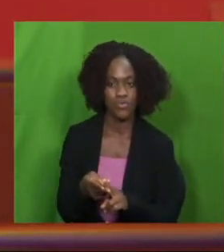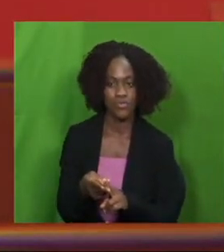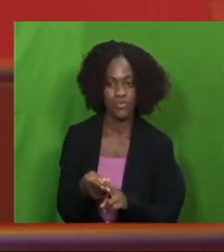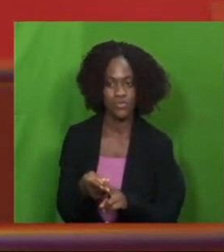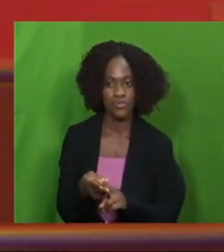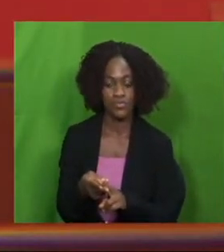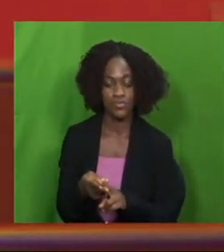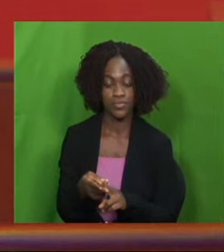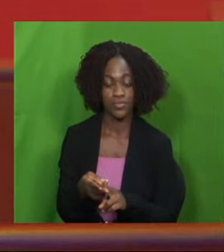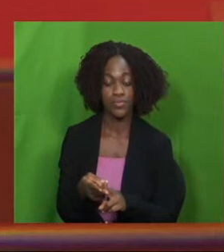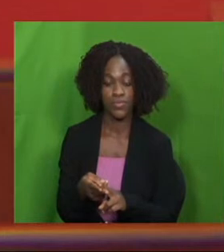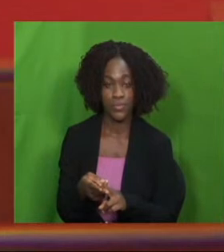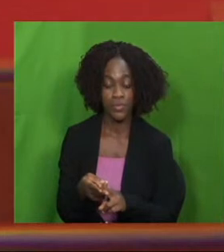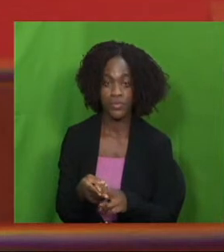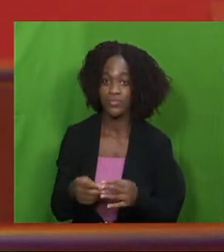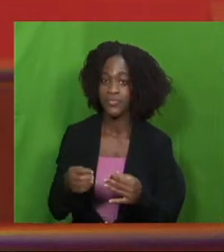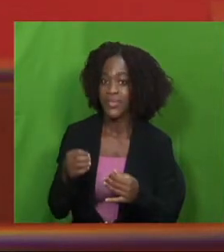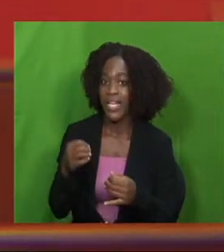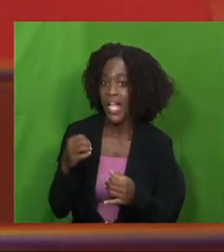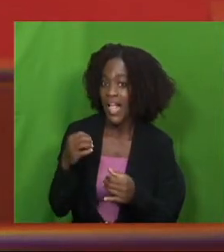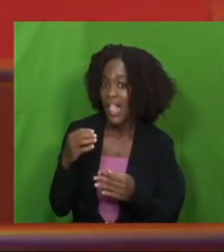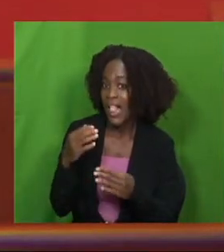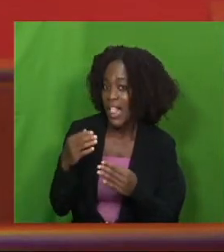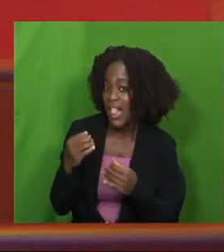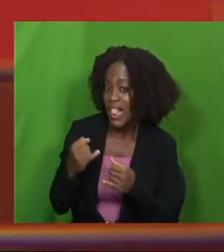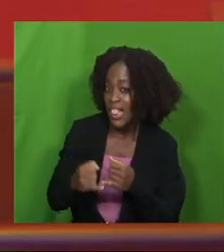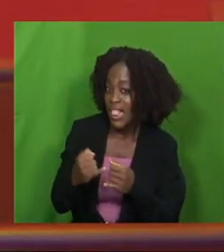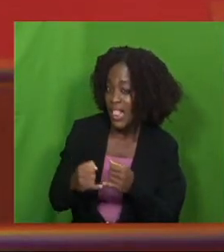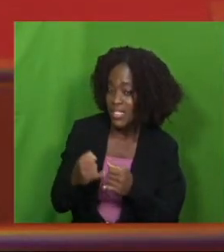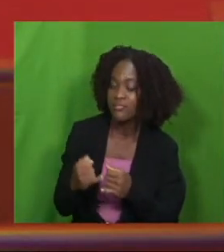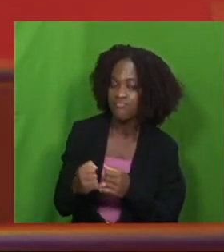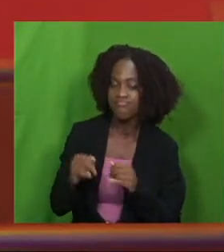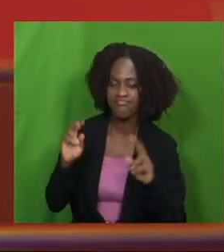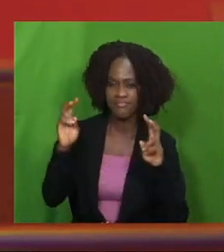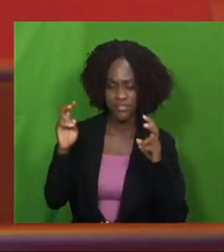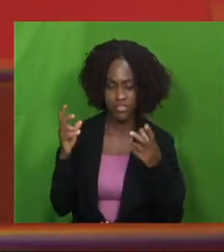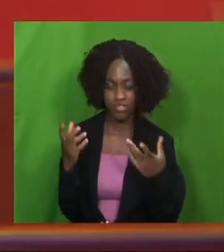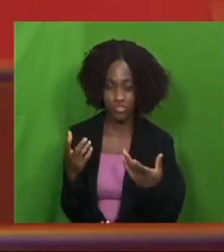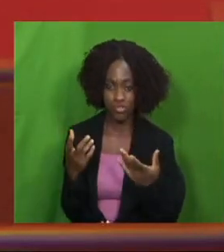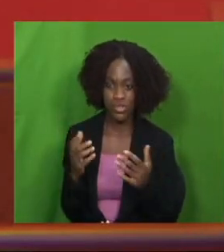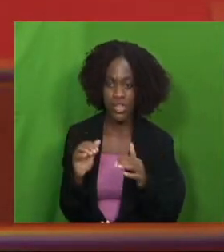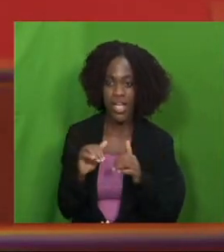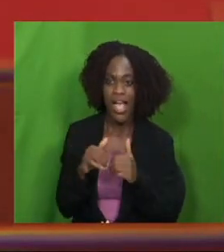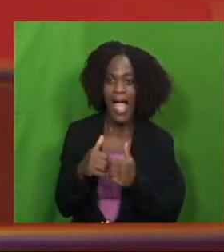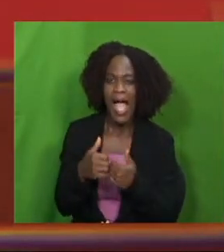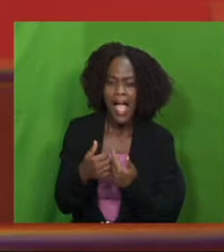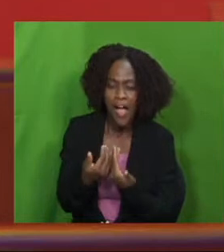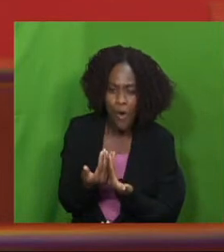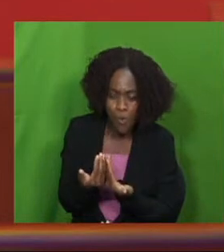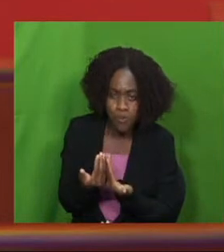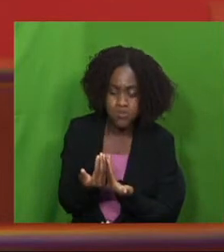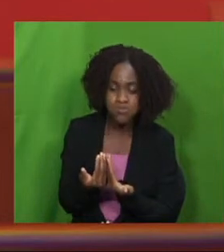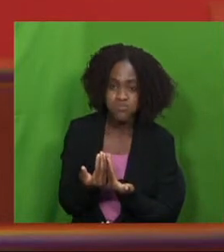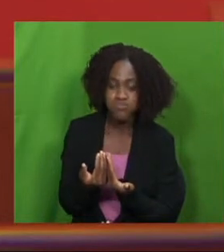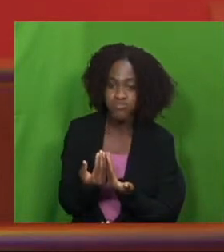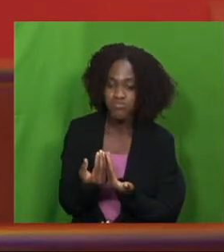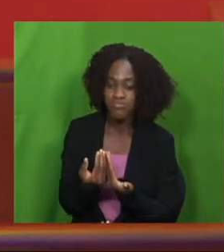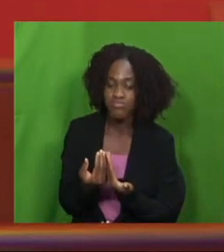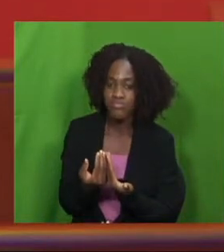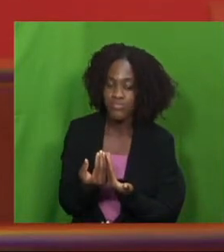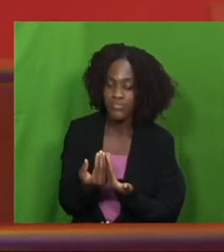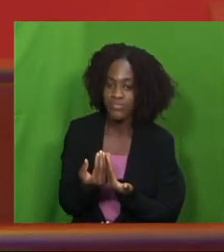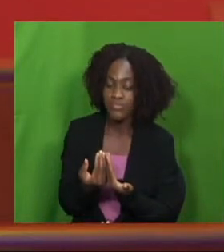one is the issue of how to calculate and